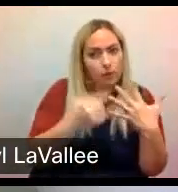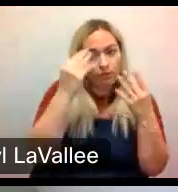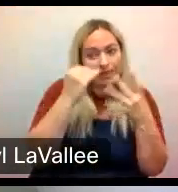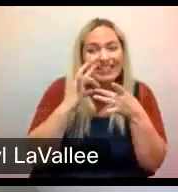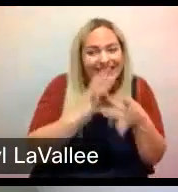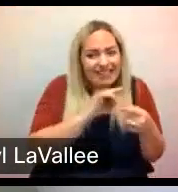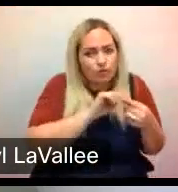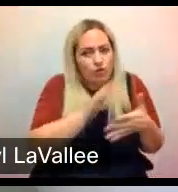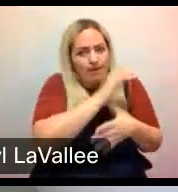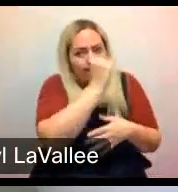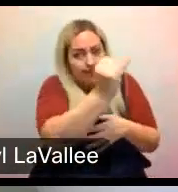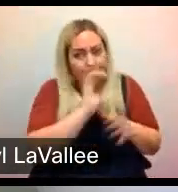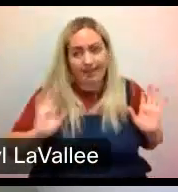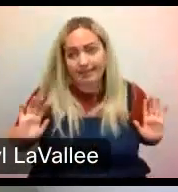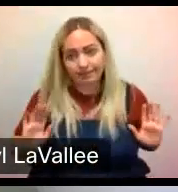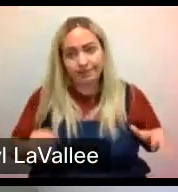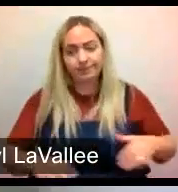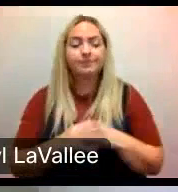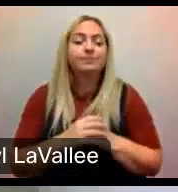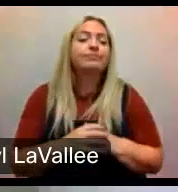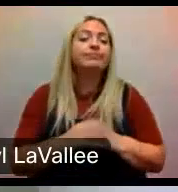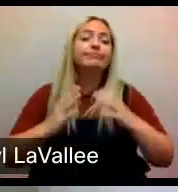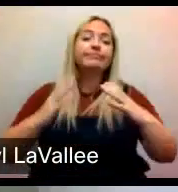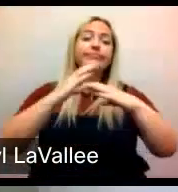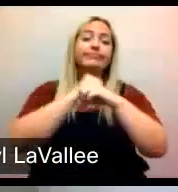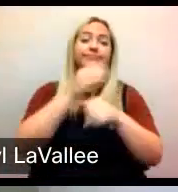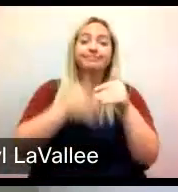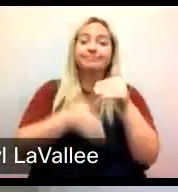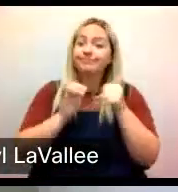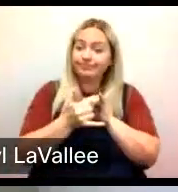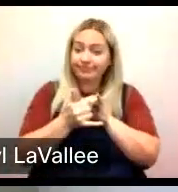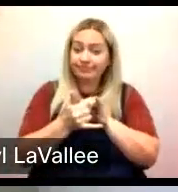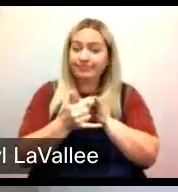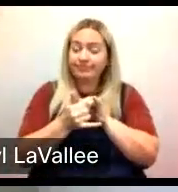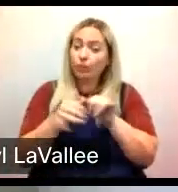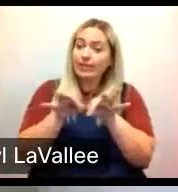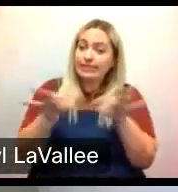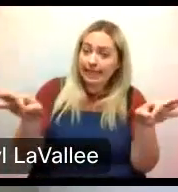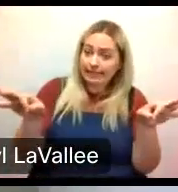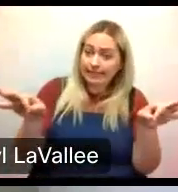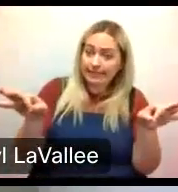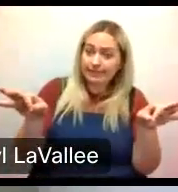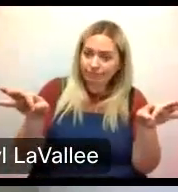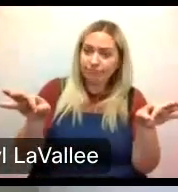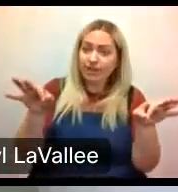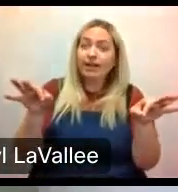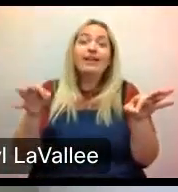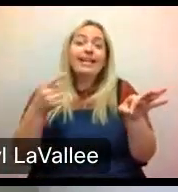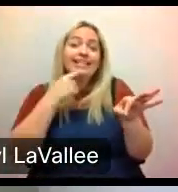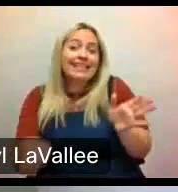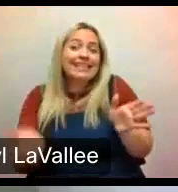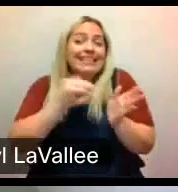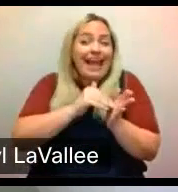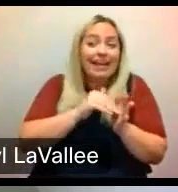to that main idea. Your summary should end with a sentence that restates the overall idea of the work.